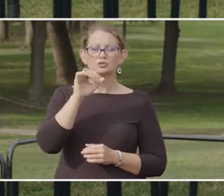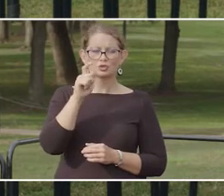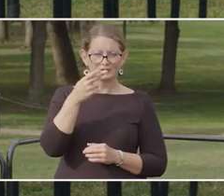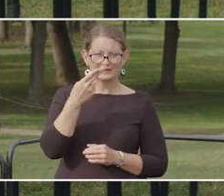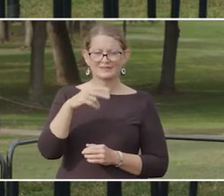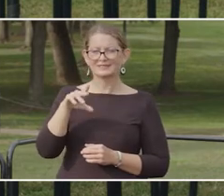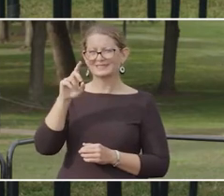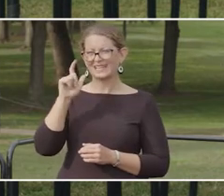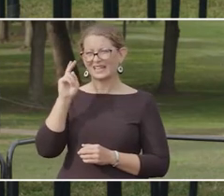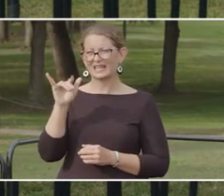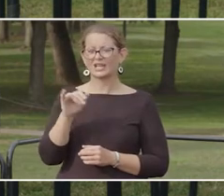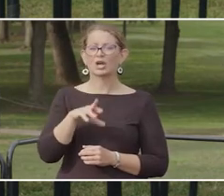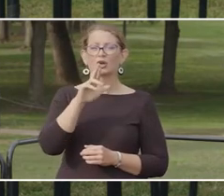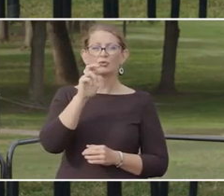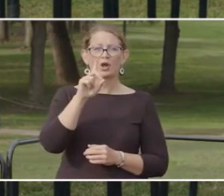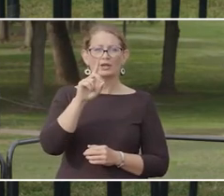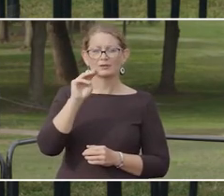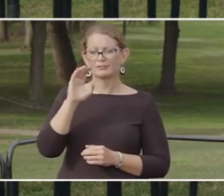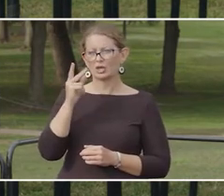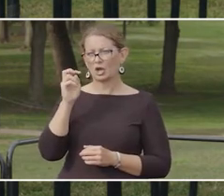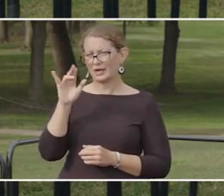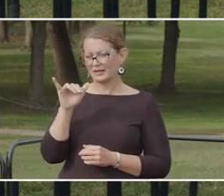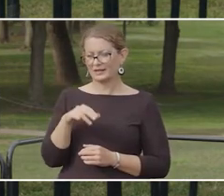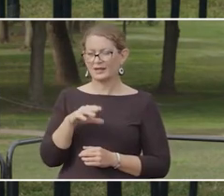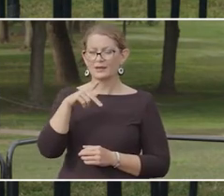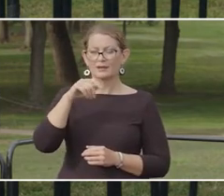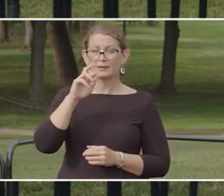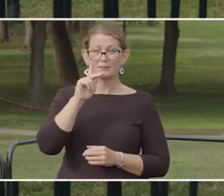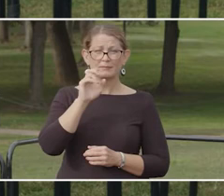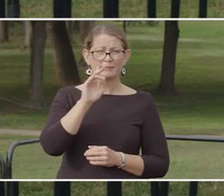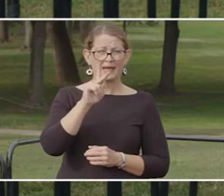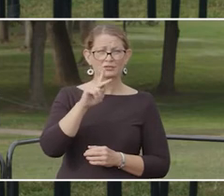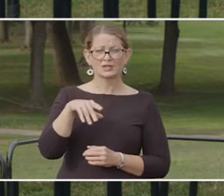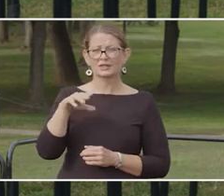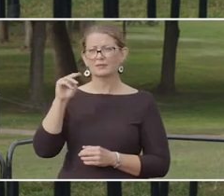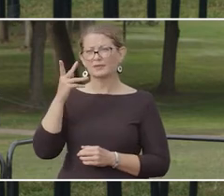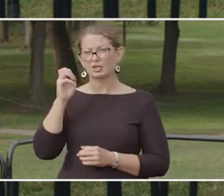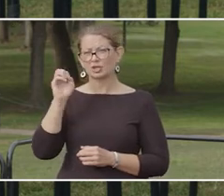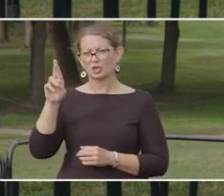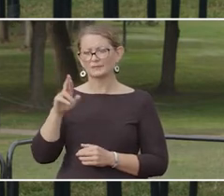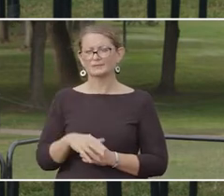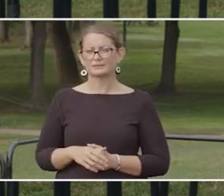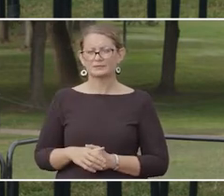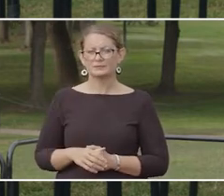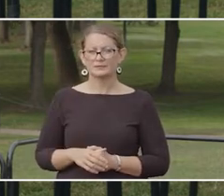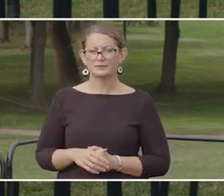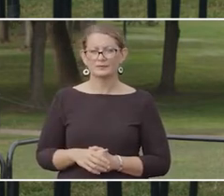Felke. Ronald McCarty. Patrick L. McClure.